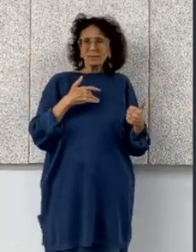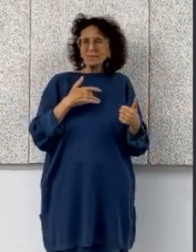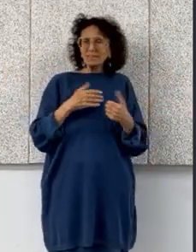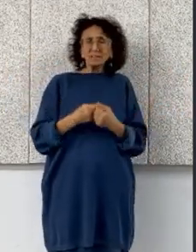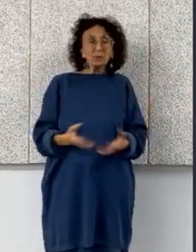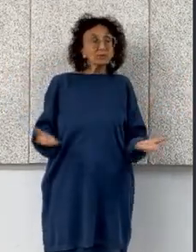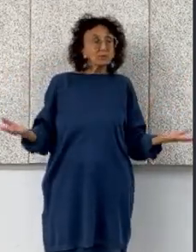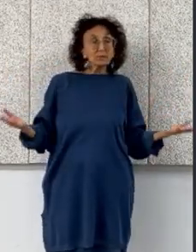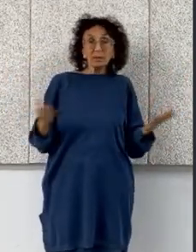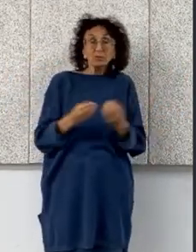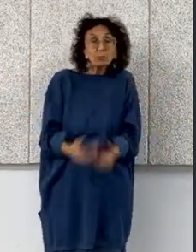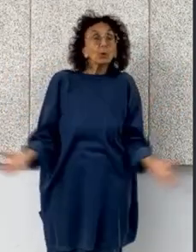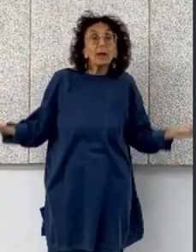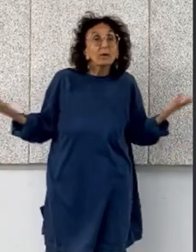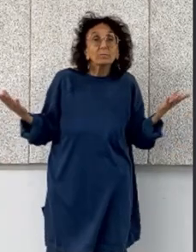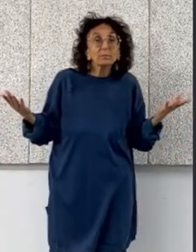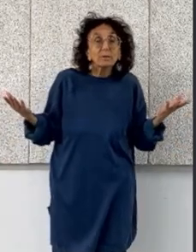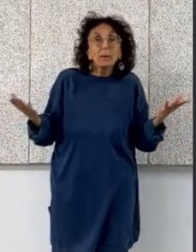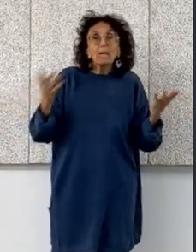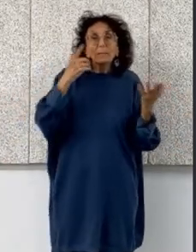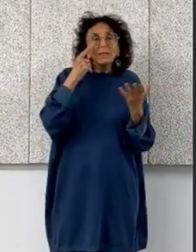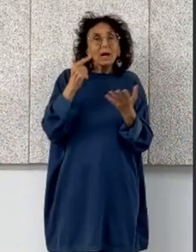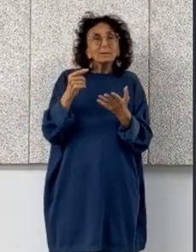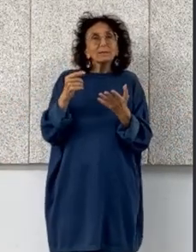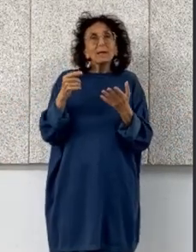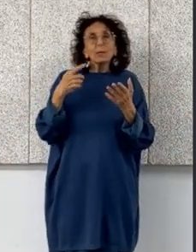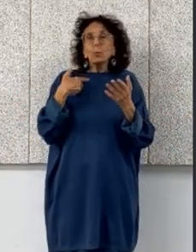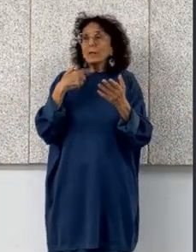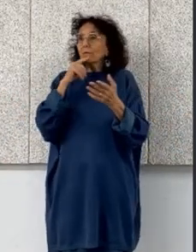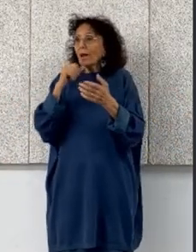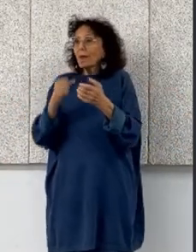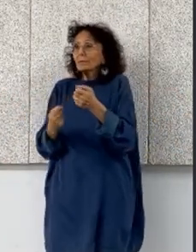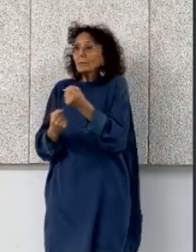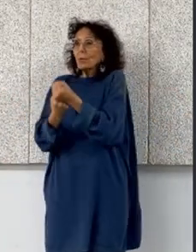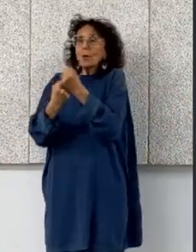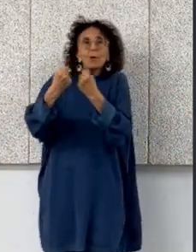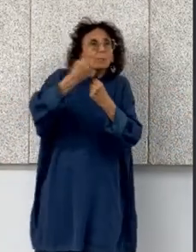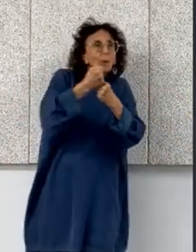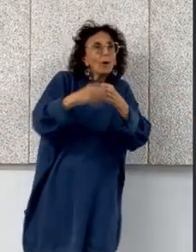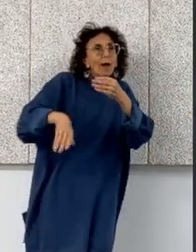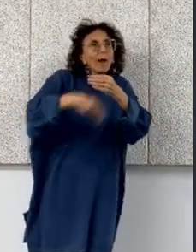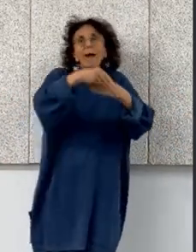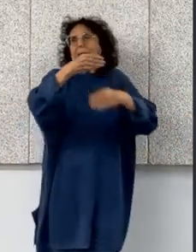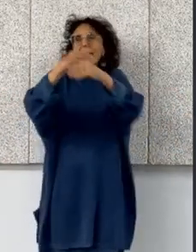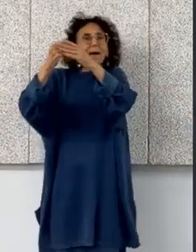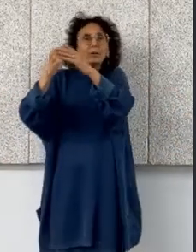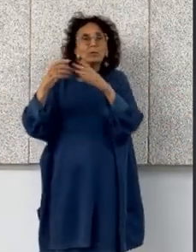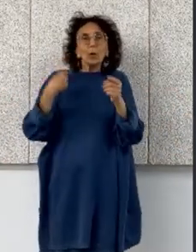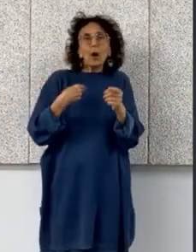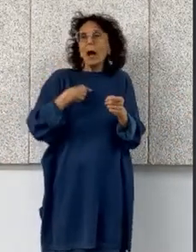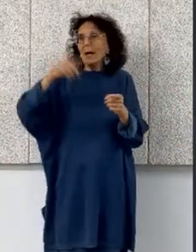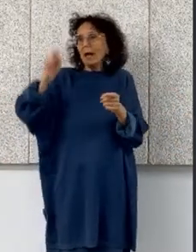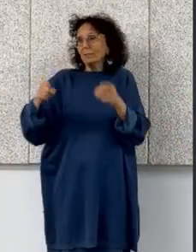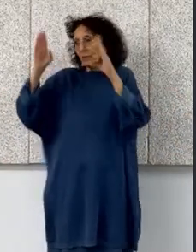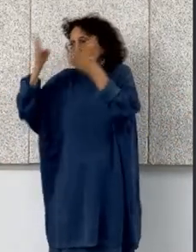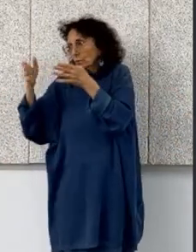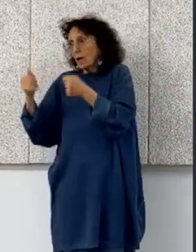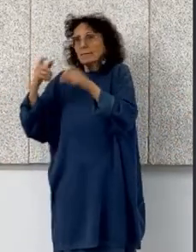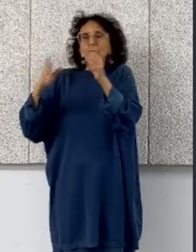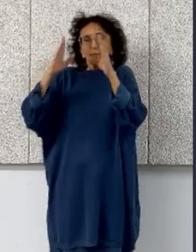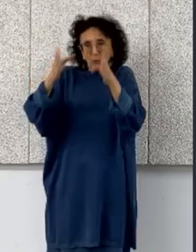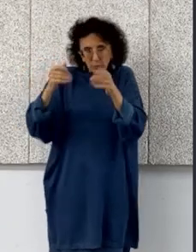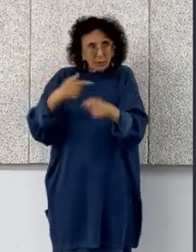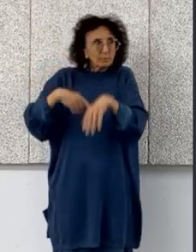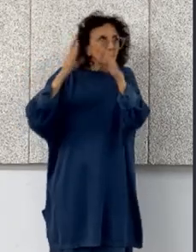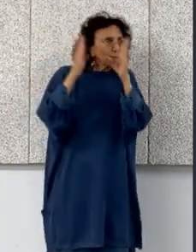to burnout because it's not adding to each other. It's I need to do that, and then I need to do this. And so it is my